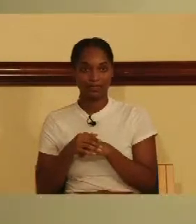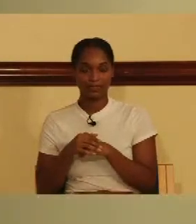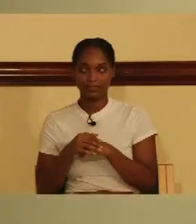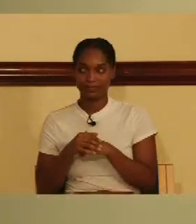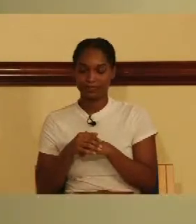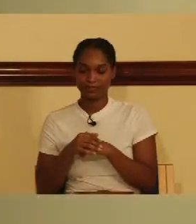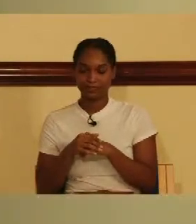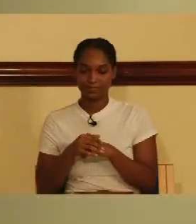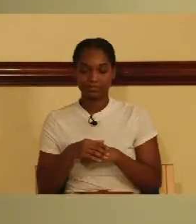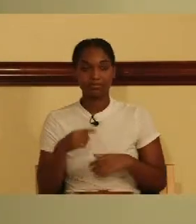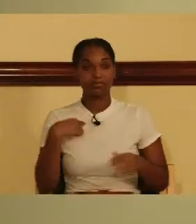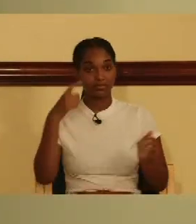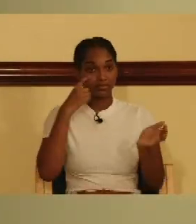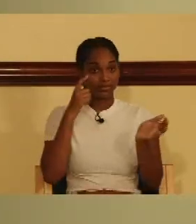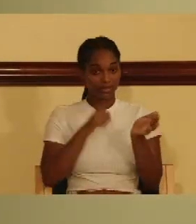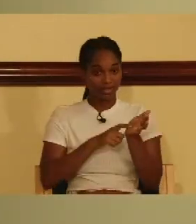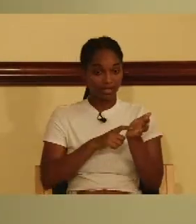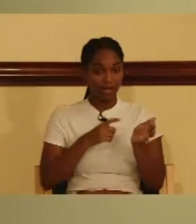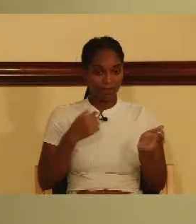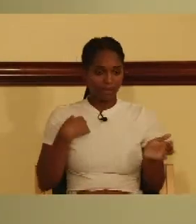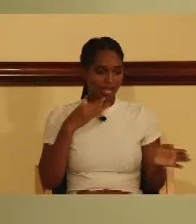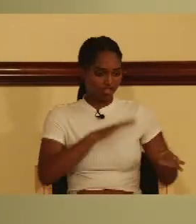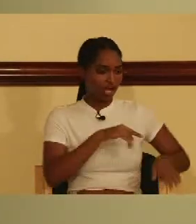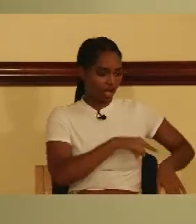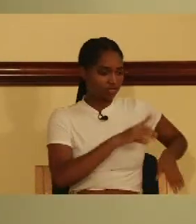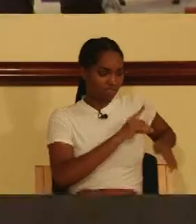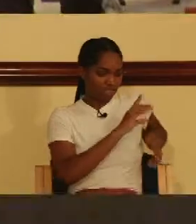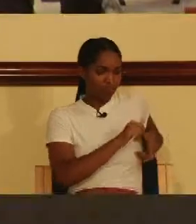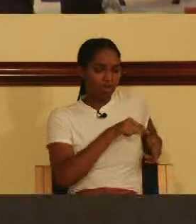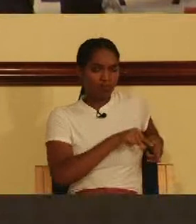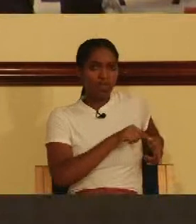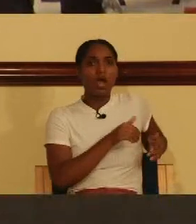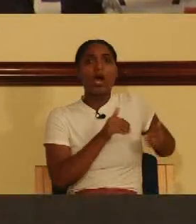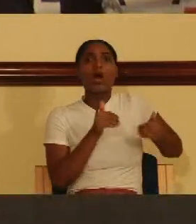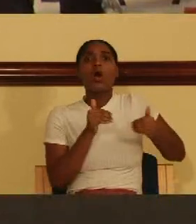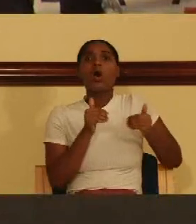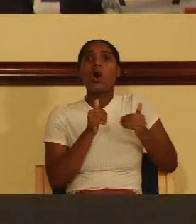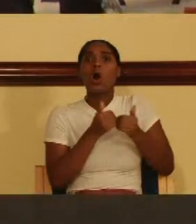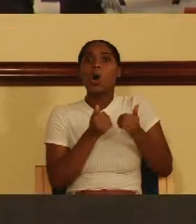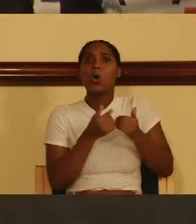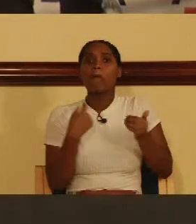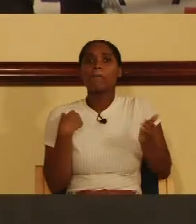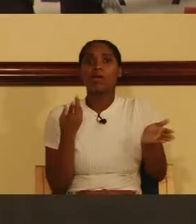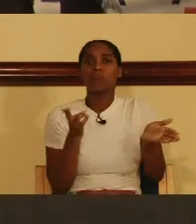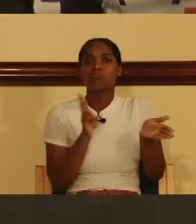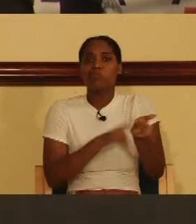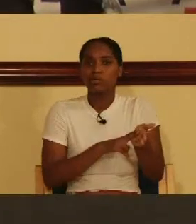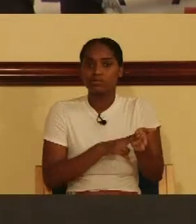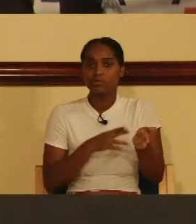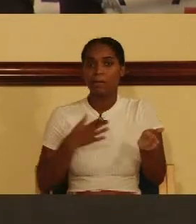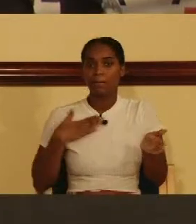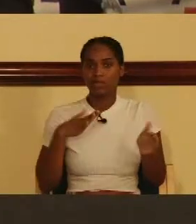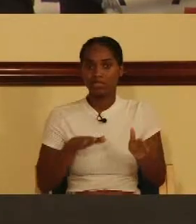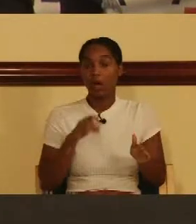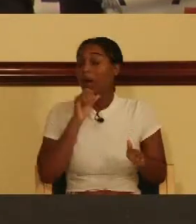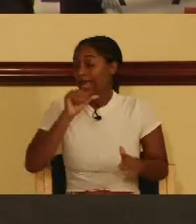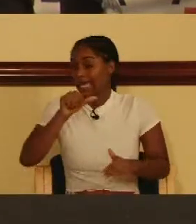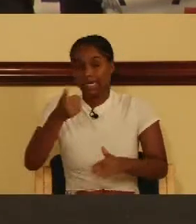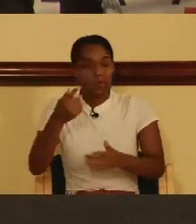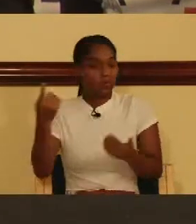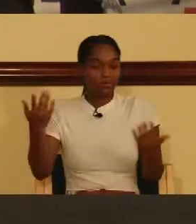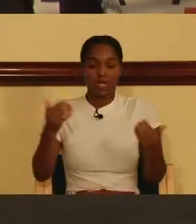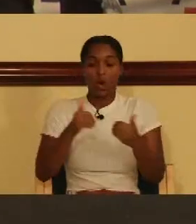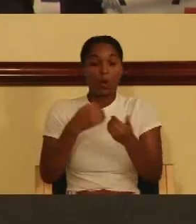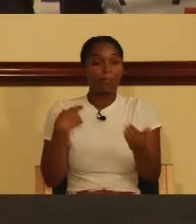Okay, so I've identified that my child has a disability. How do I now go about registering my child, or anyone at all,